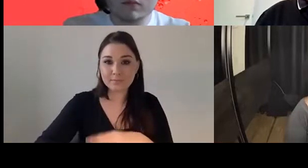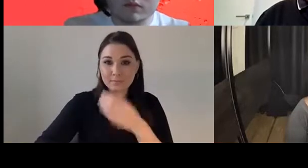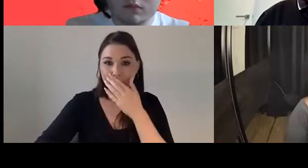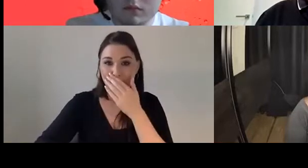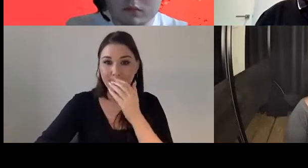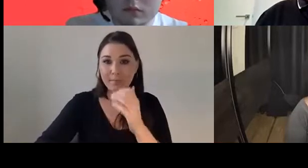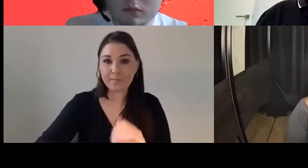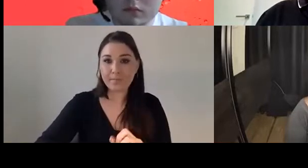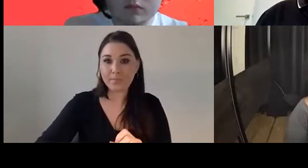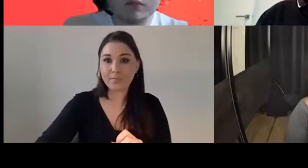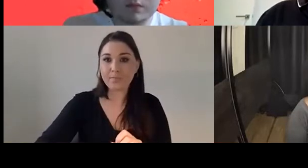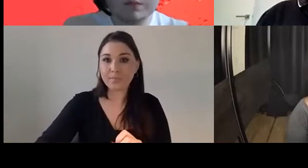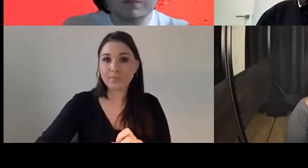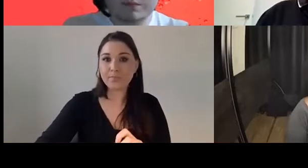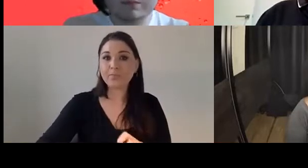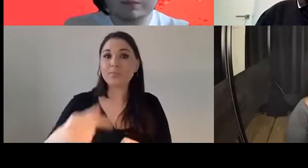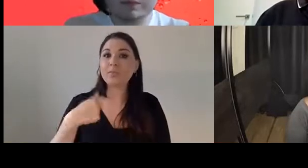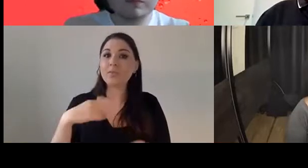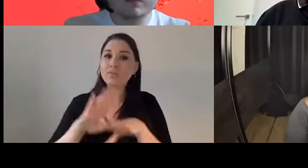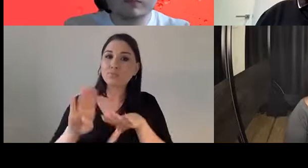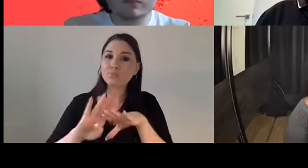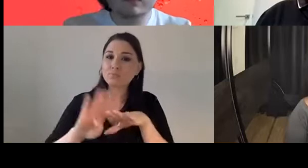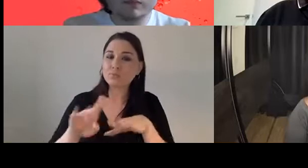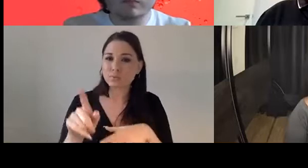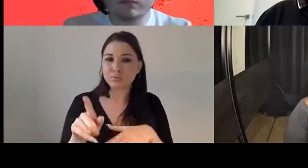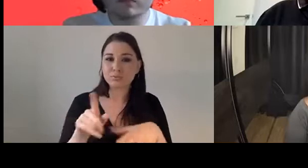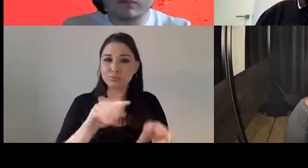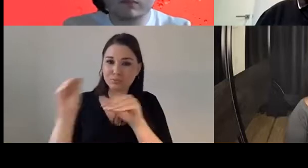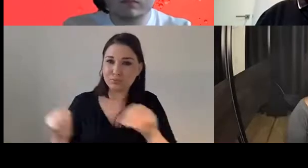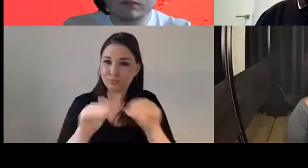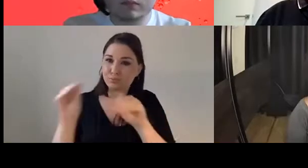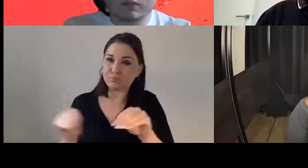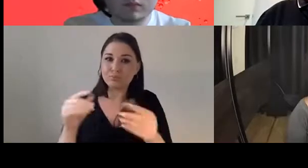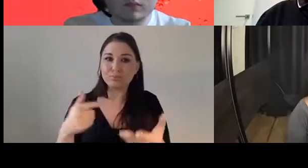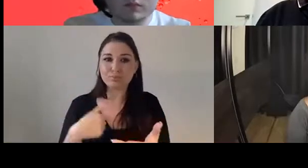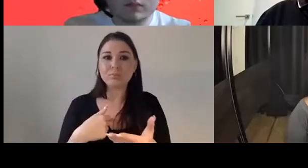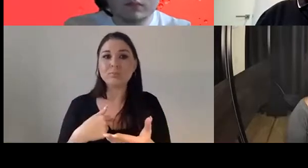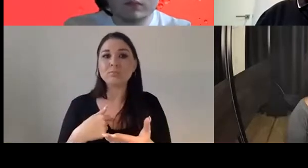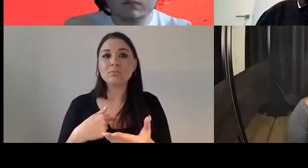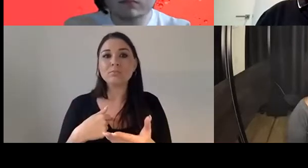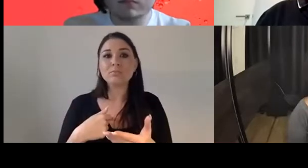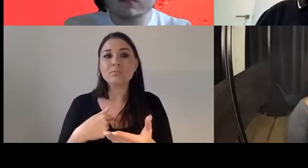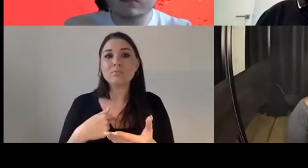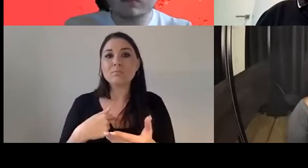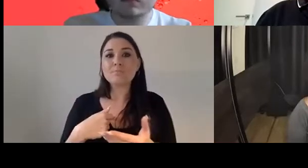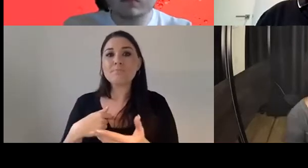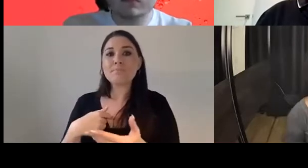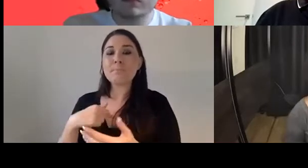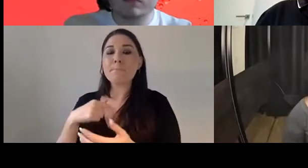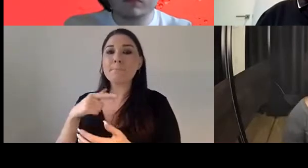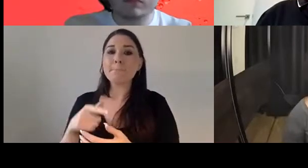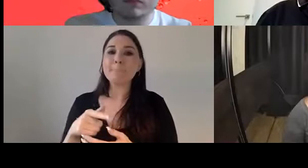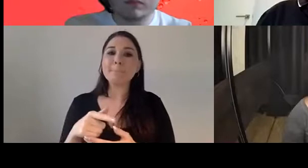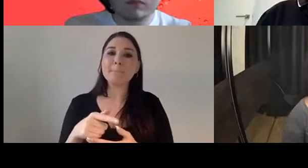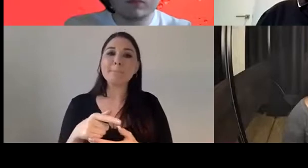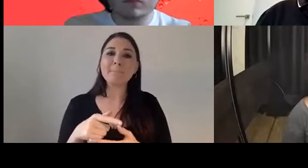training doesn't work, because spending 2 hours with me in a training session is not going to